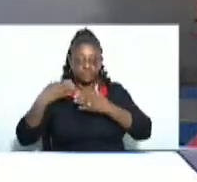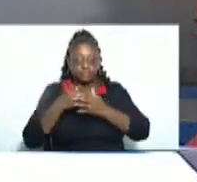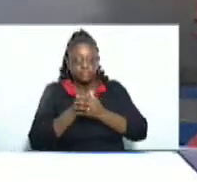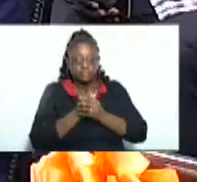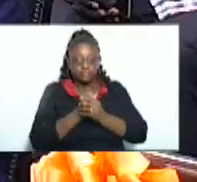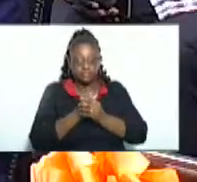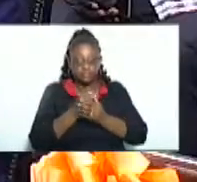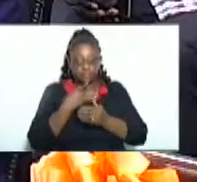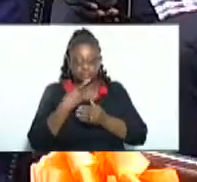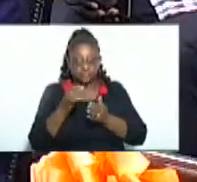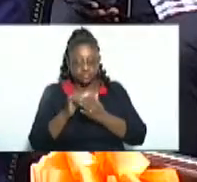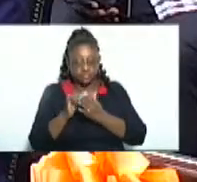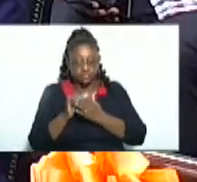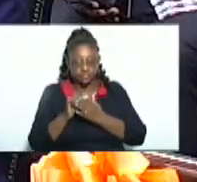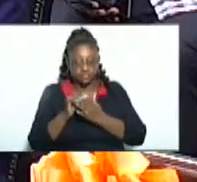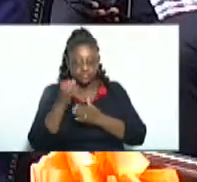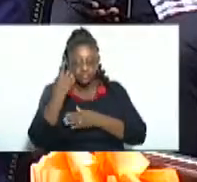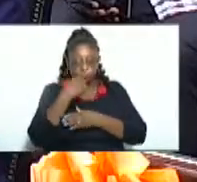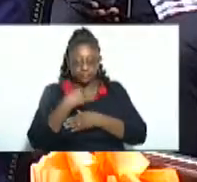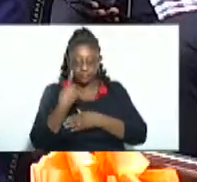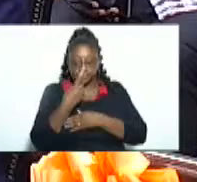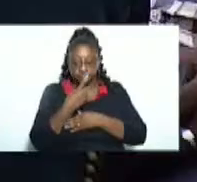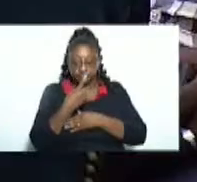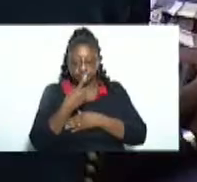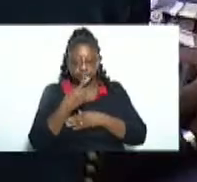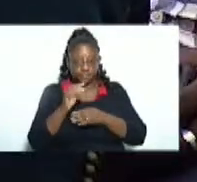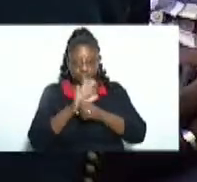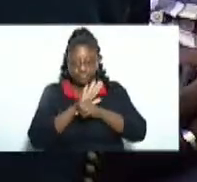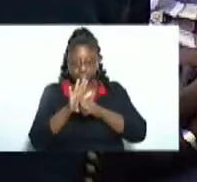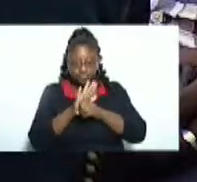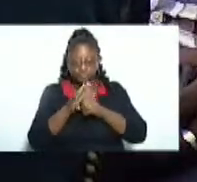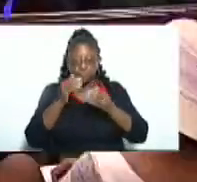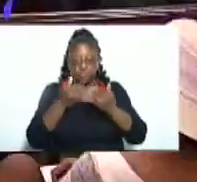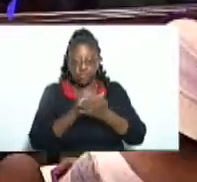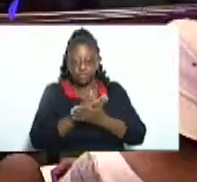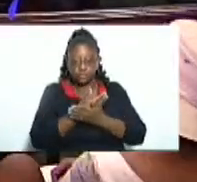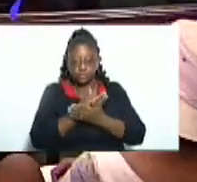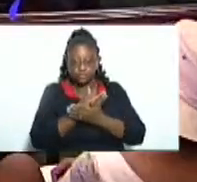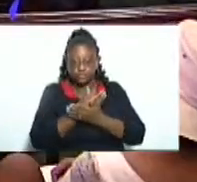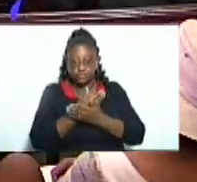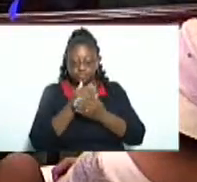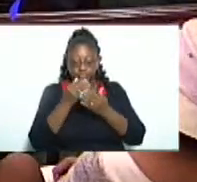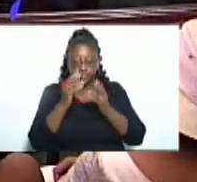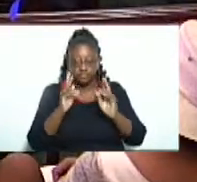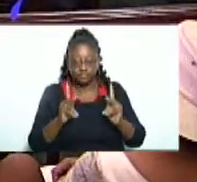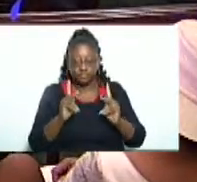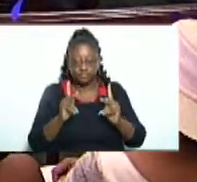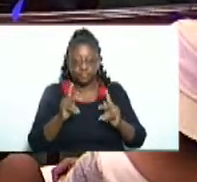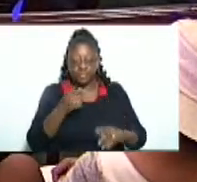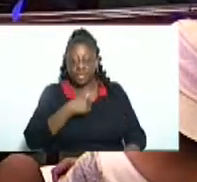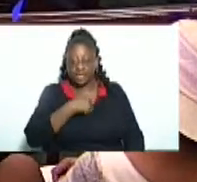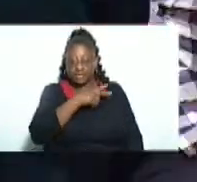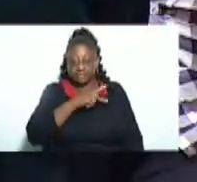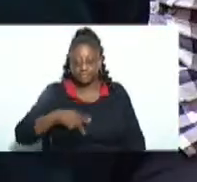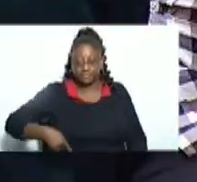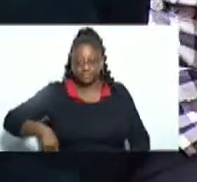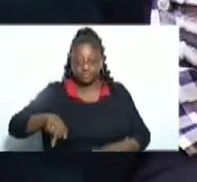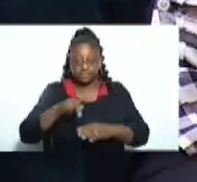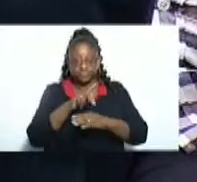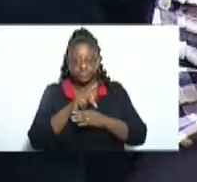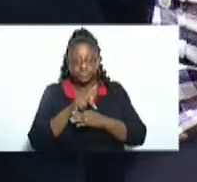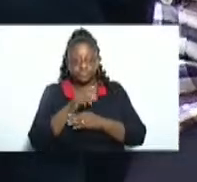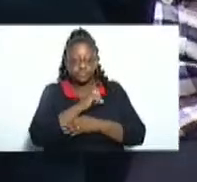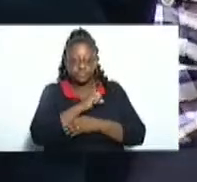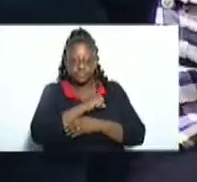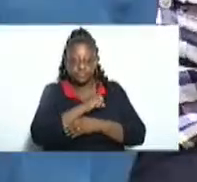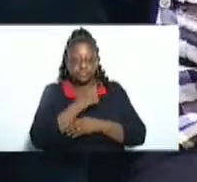No poker face here. It's a full house. The newest member takes his oath of allegiance. I, Kingsley Smith, do swear that I